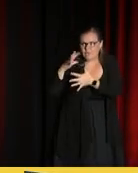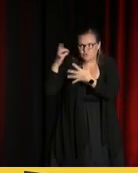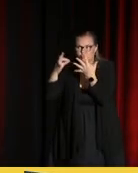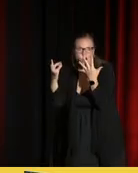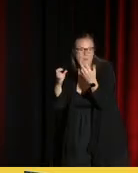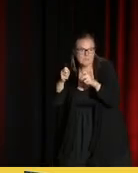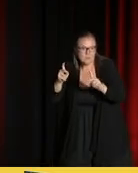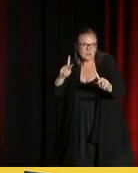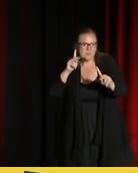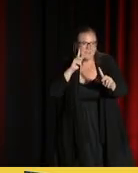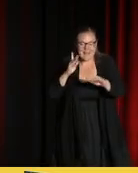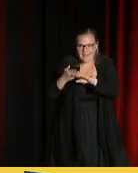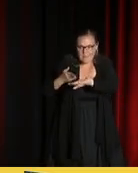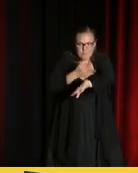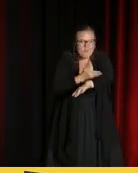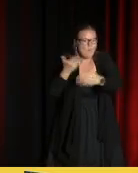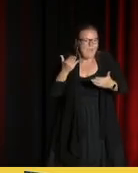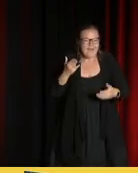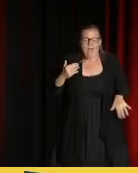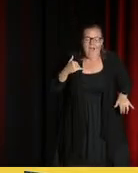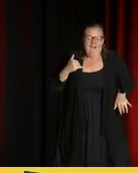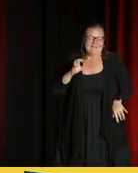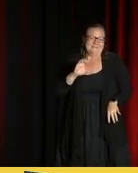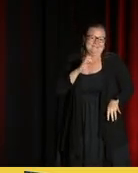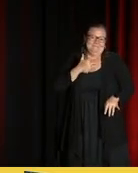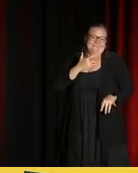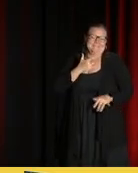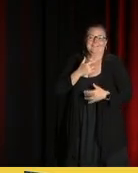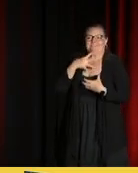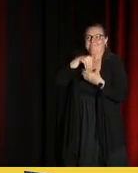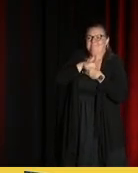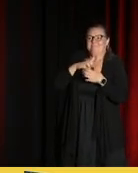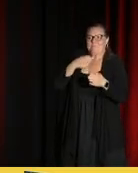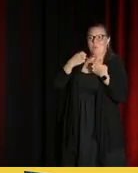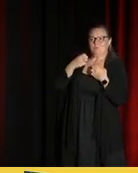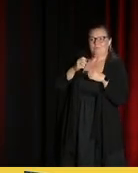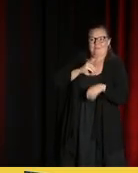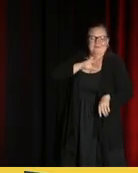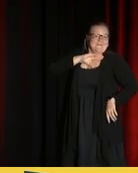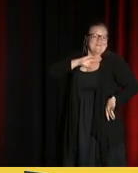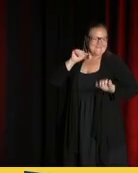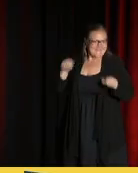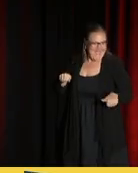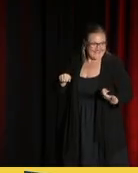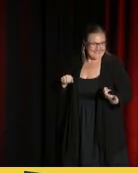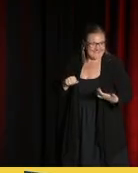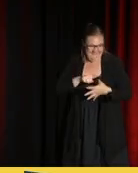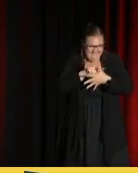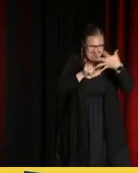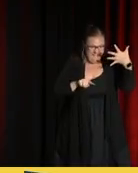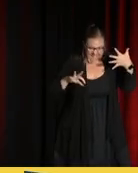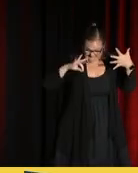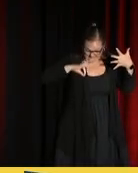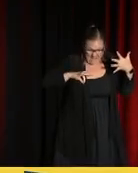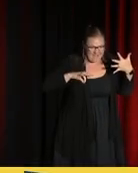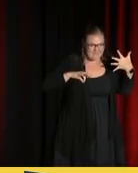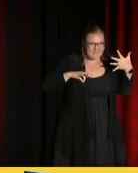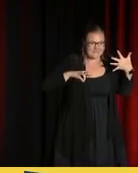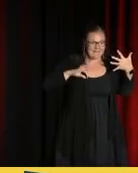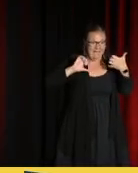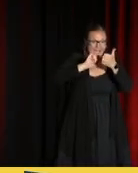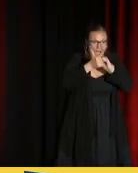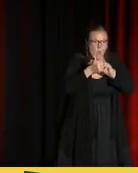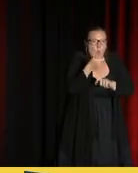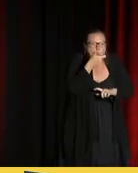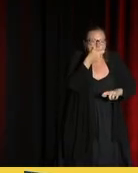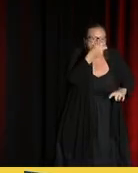and improve mood and self-concept. 5 benefits just from watching a magician perform a